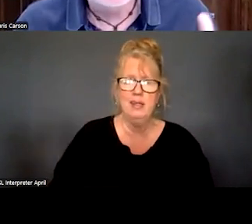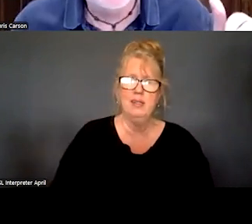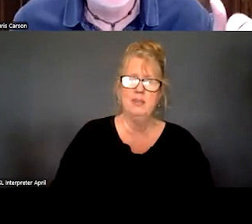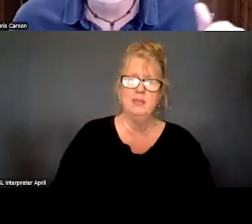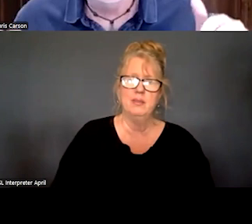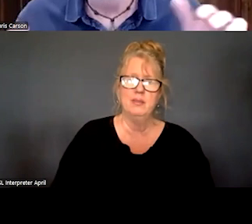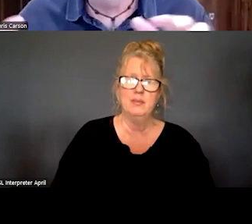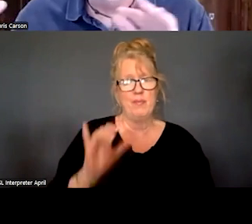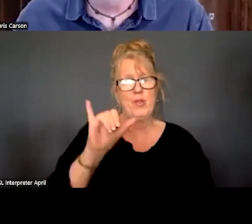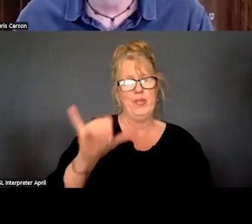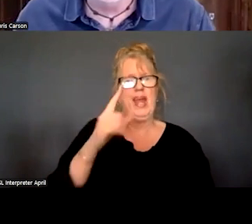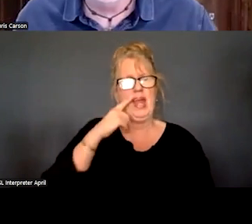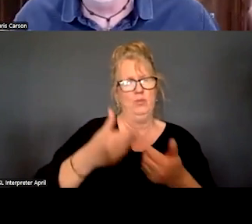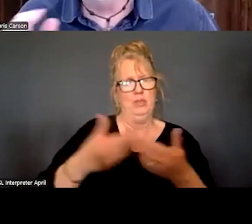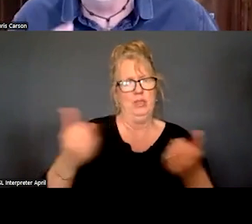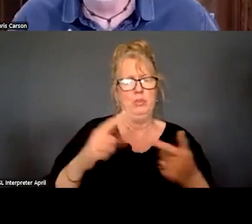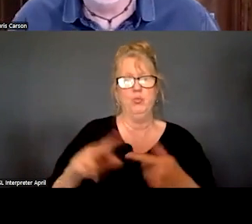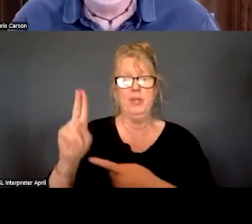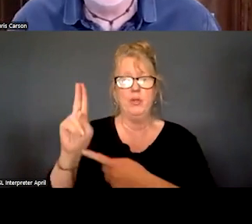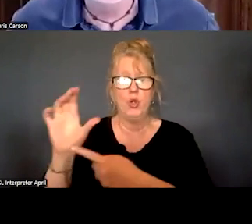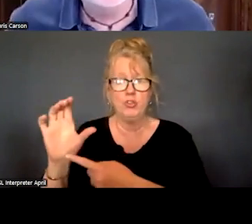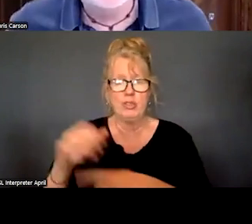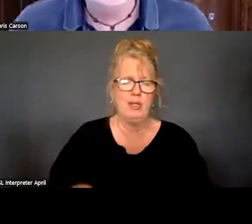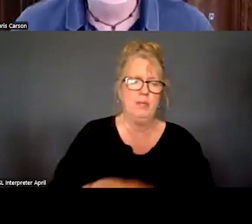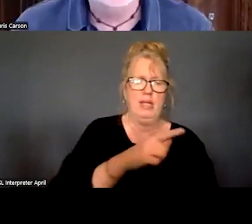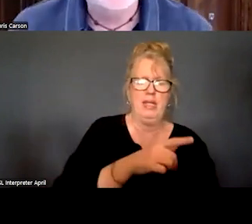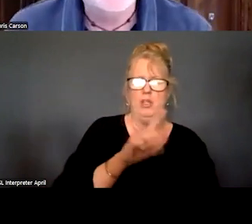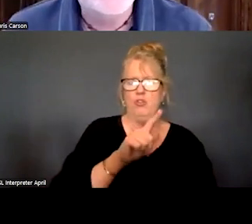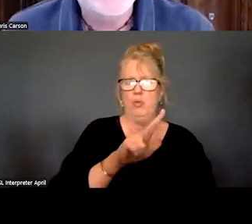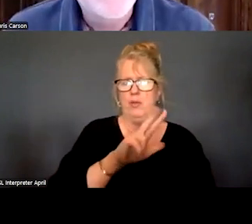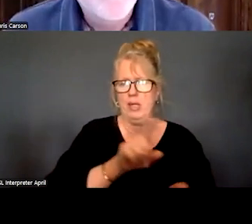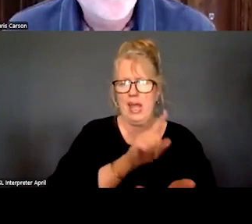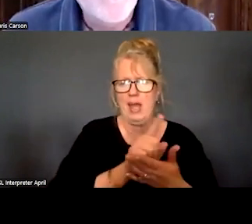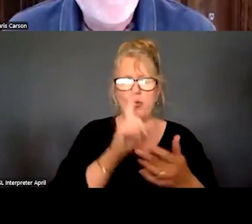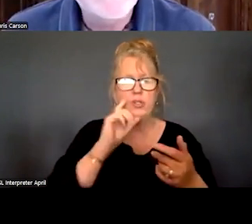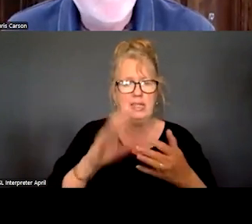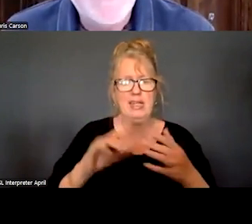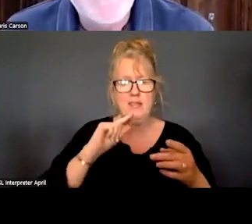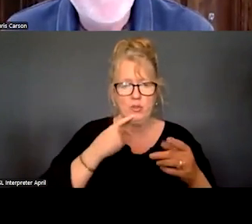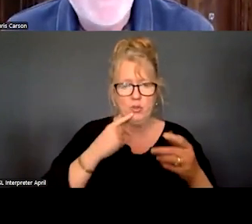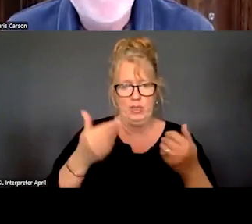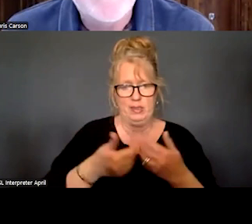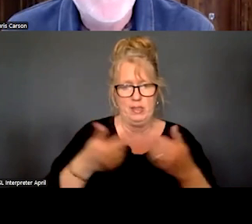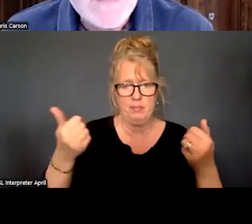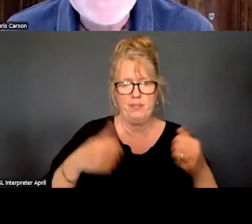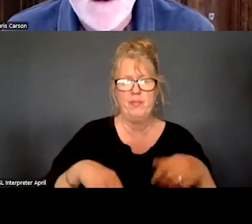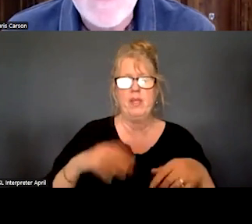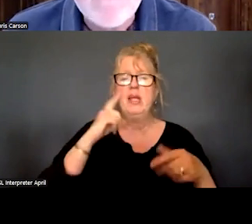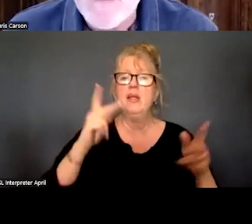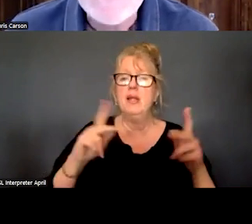That's how we distinguish between urgent care and 23-hour OBS is an acuity distinction, with somebody being brought in by the